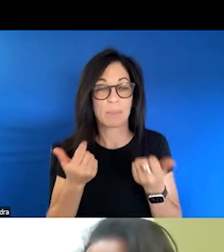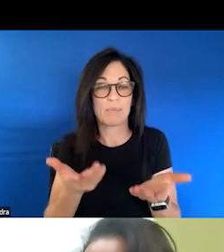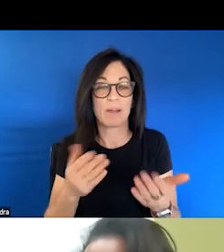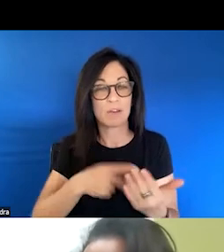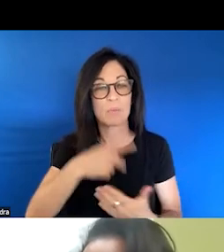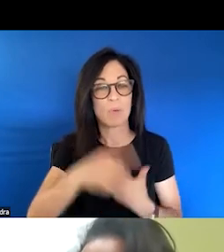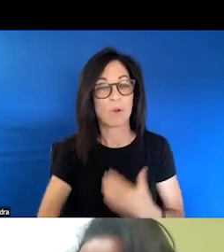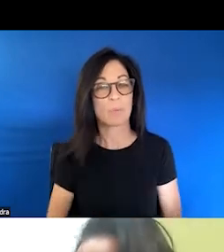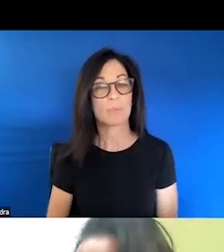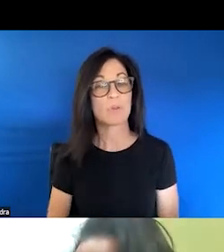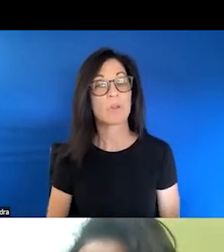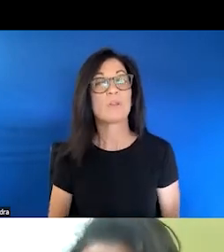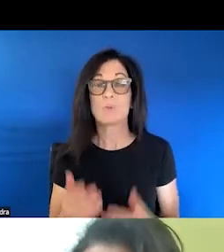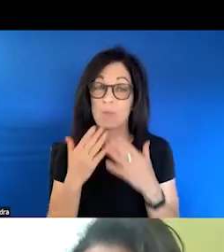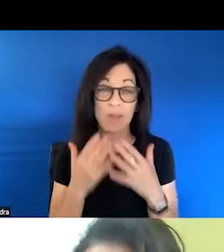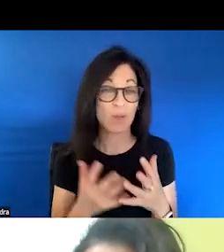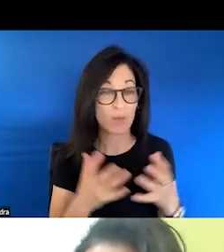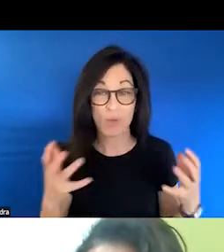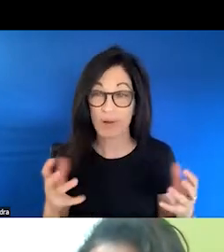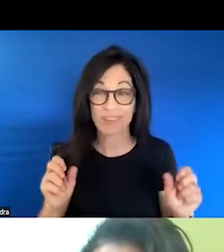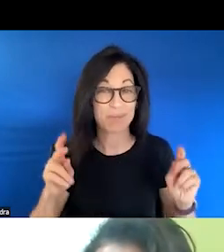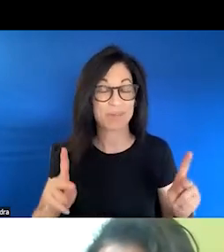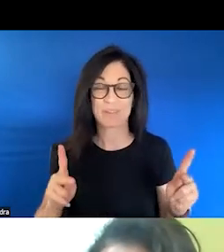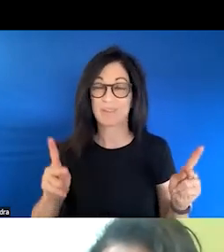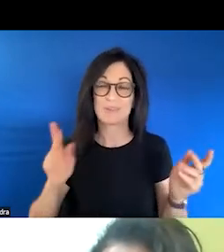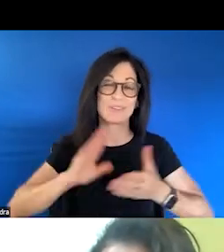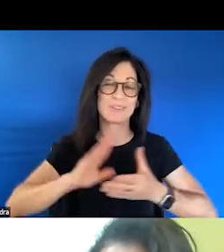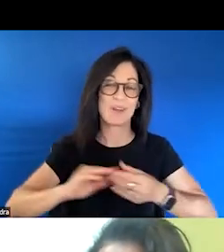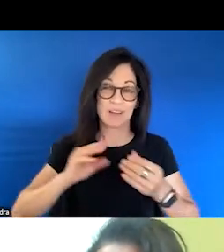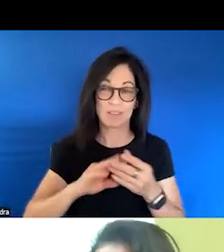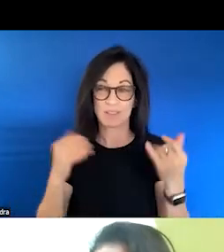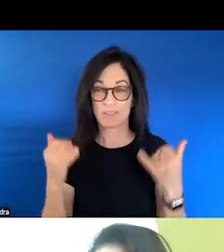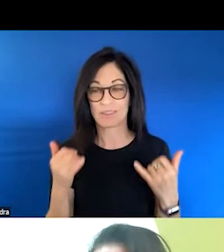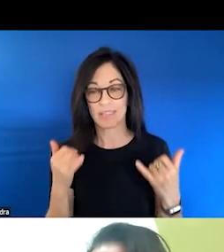So thank you very much for the opportunity to talk about